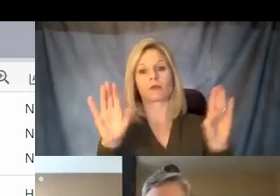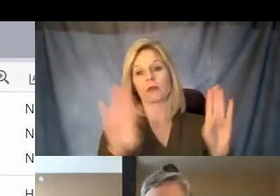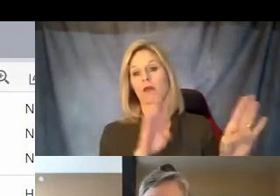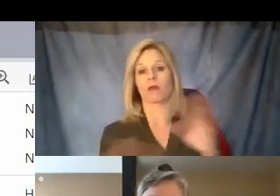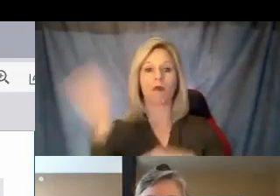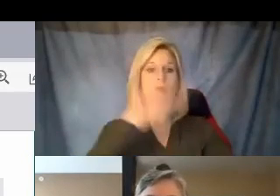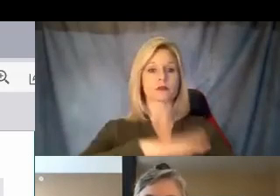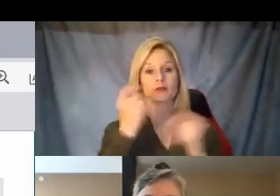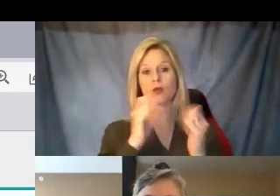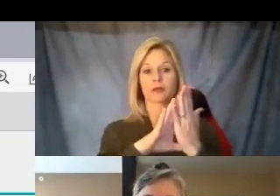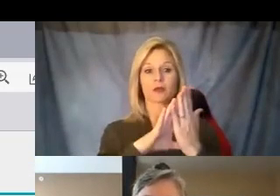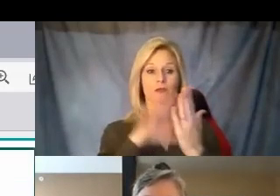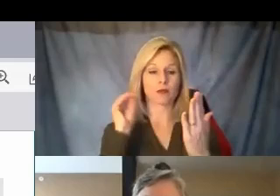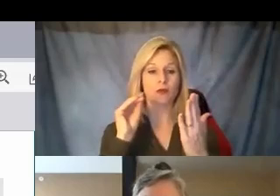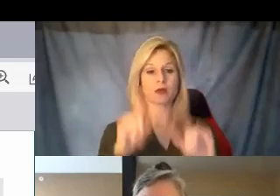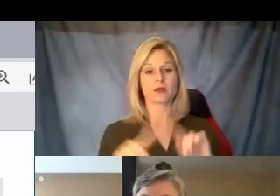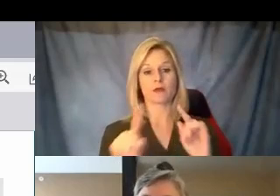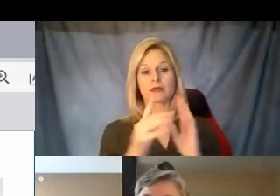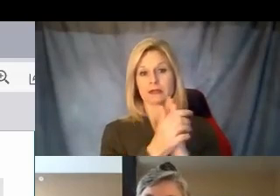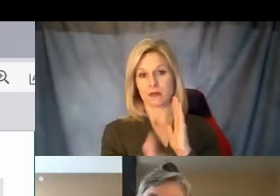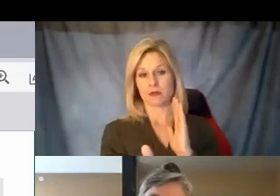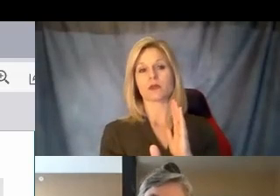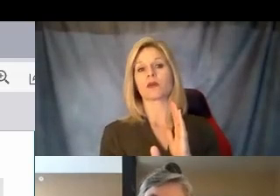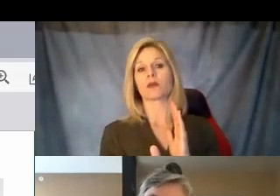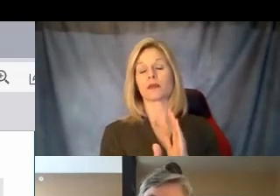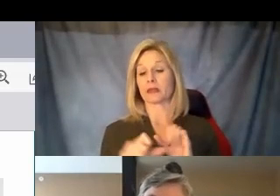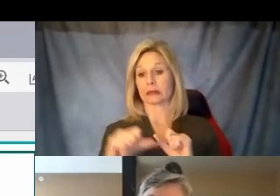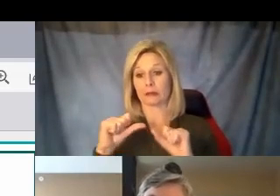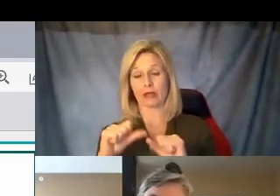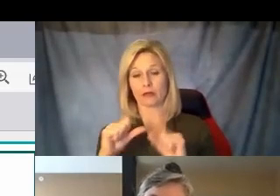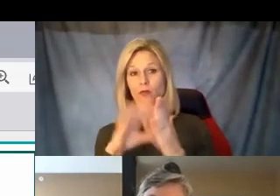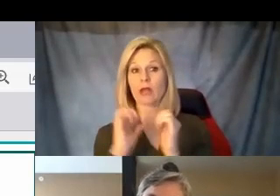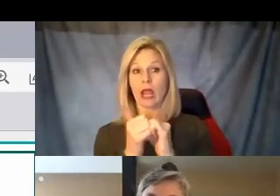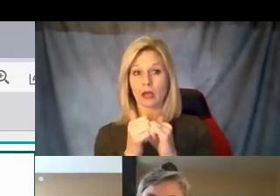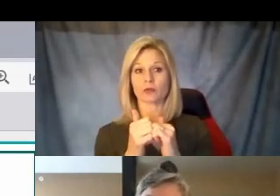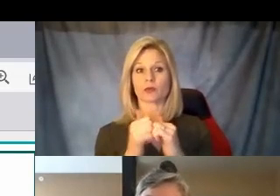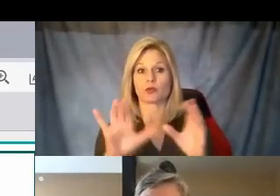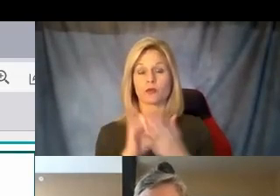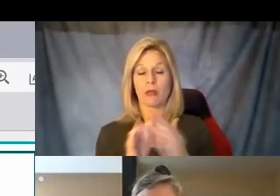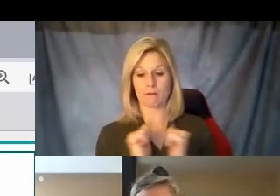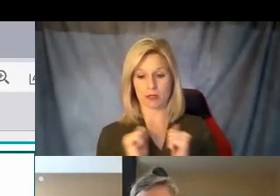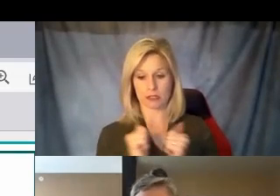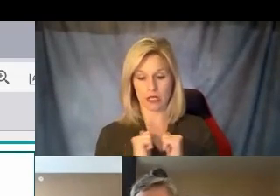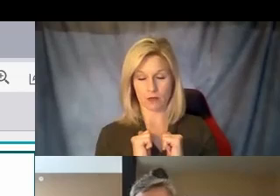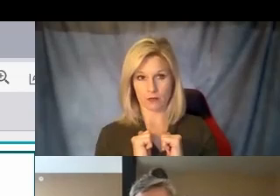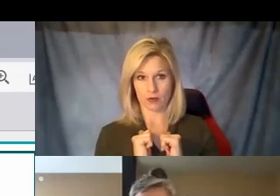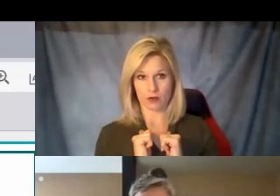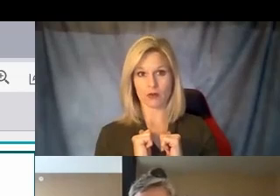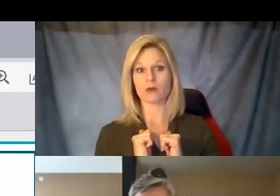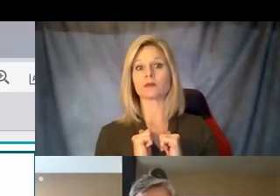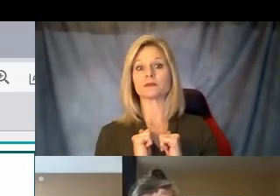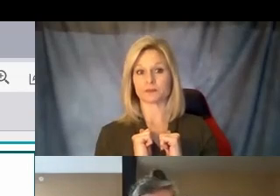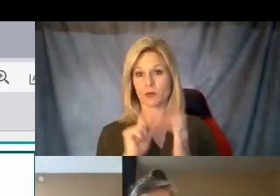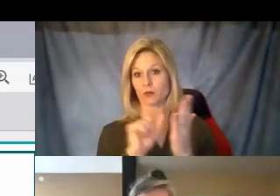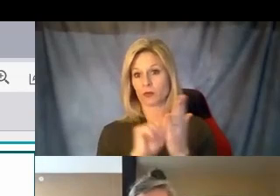learn skill sets, this capacity to understand how to learn how to do it myself. And we print these out